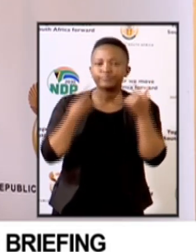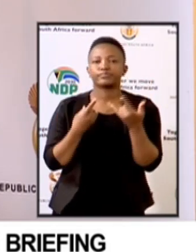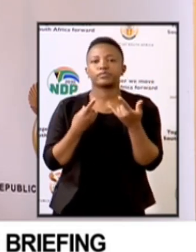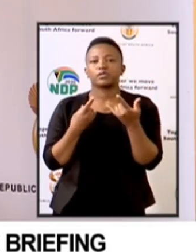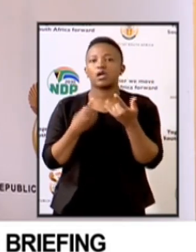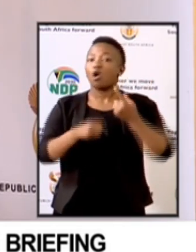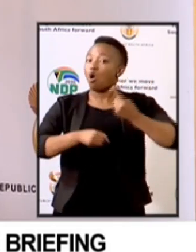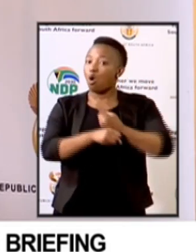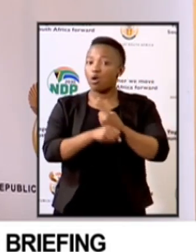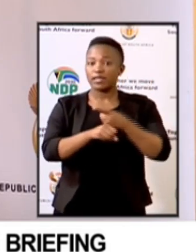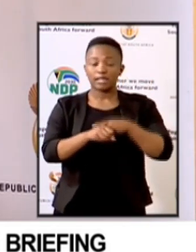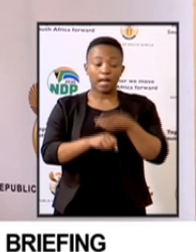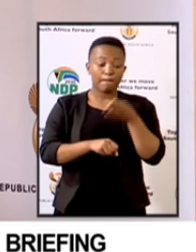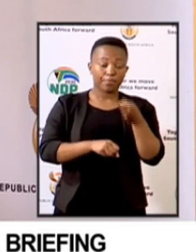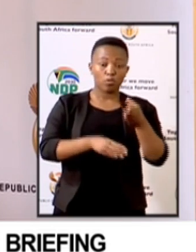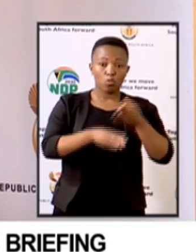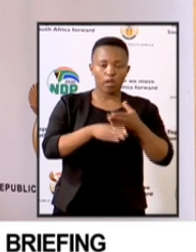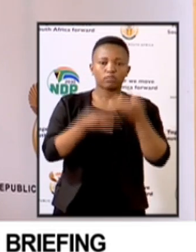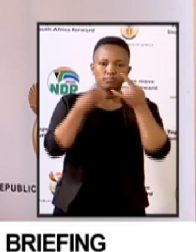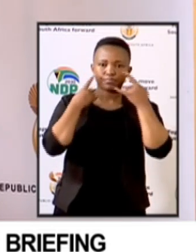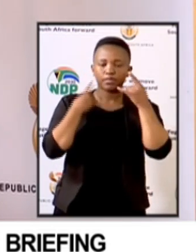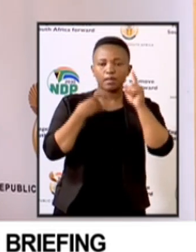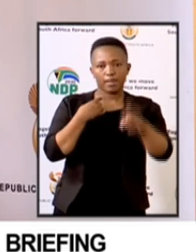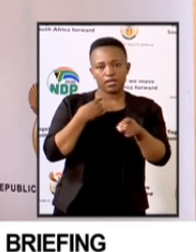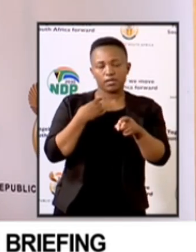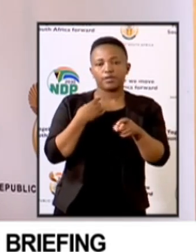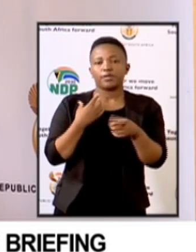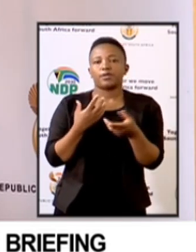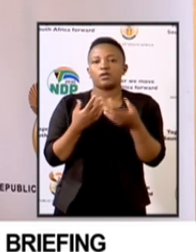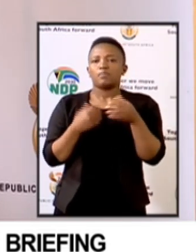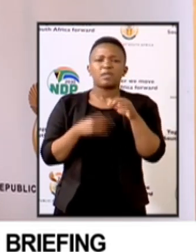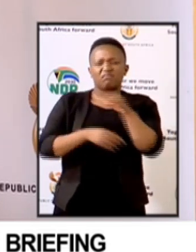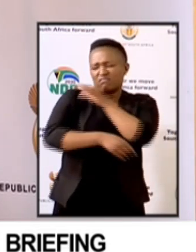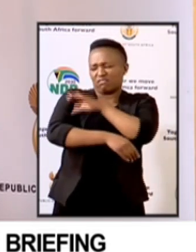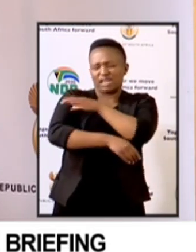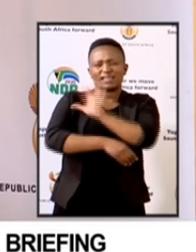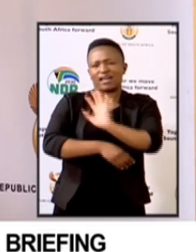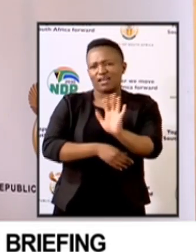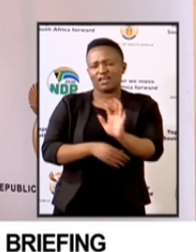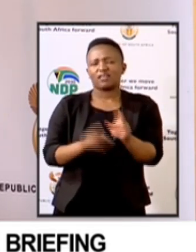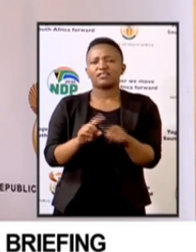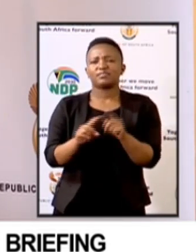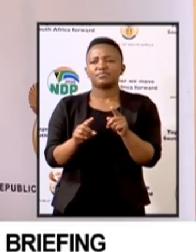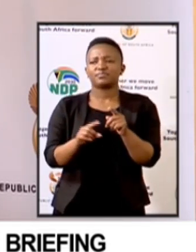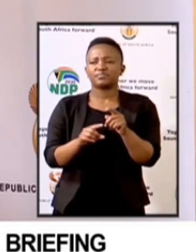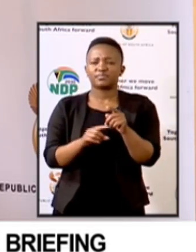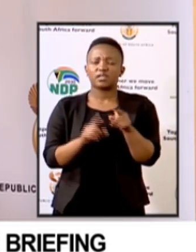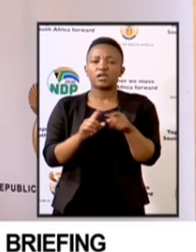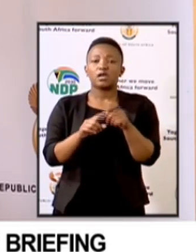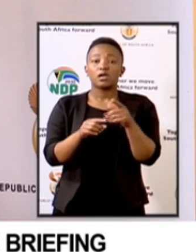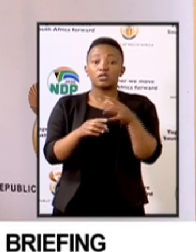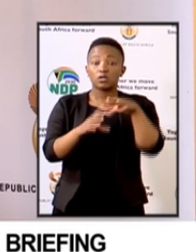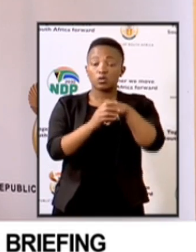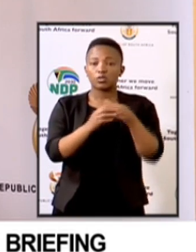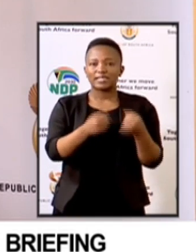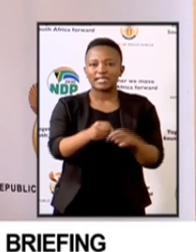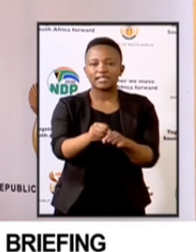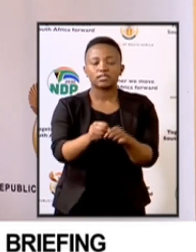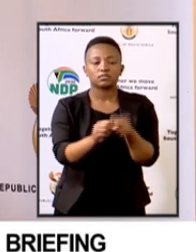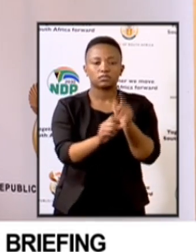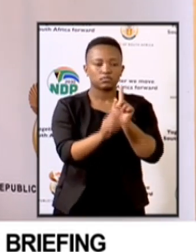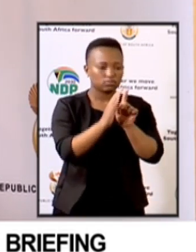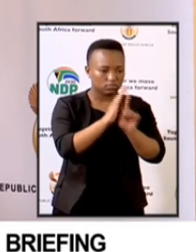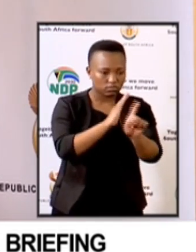workplace by non-medical personnel, placing of hand sanitizer strategically at all entrances,